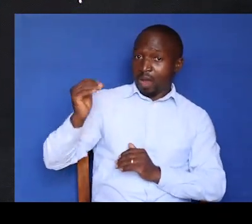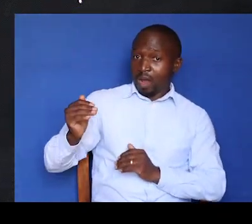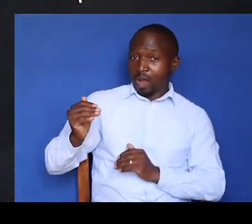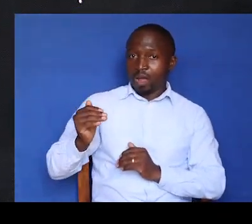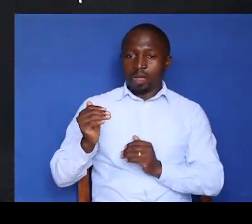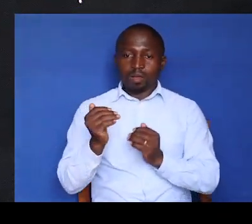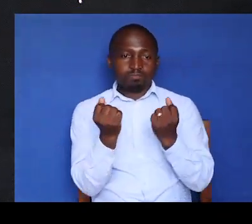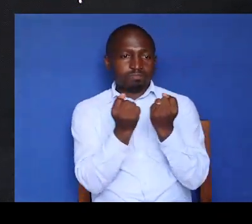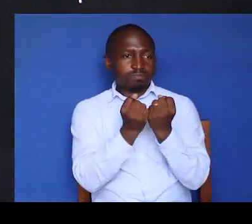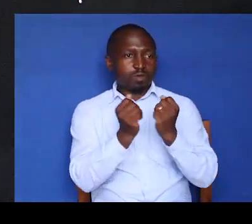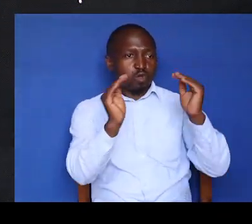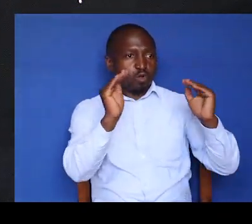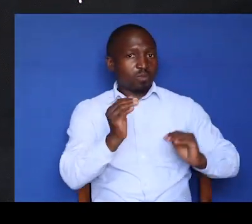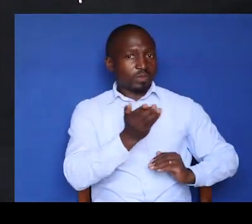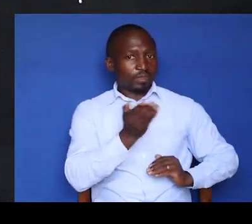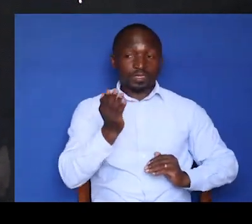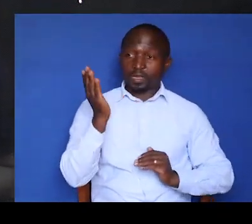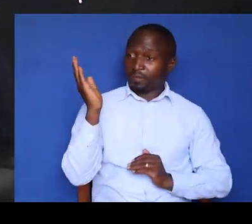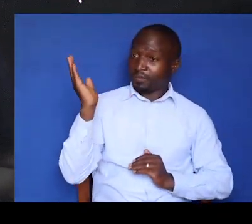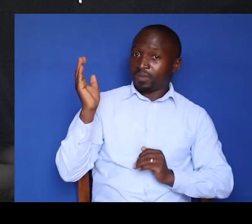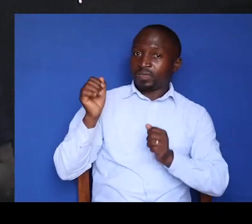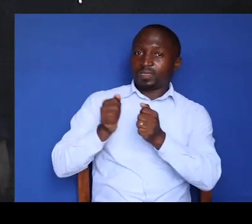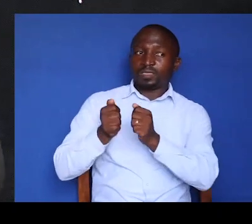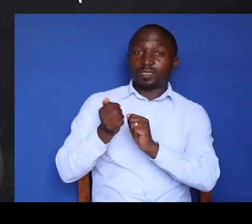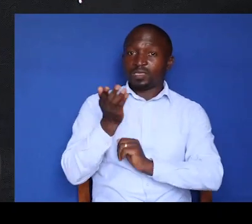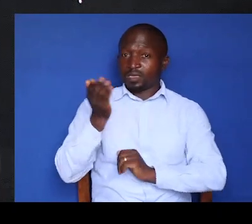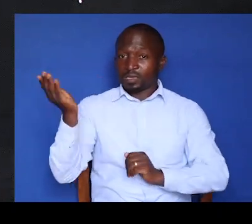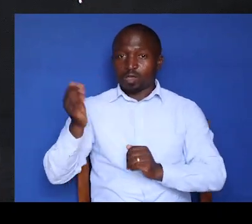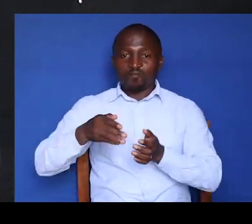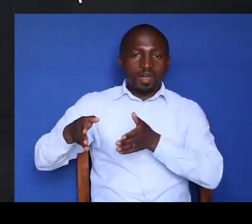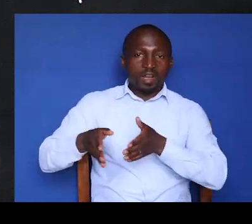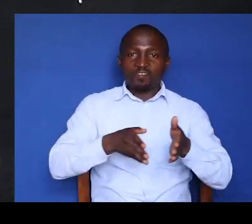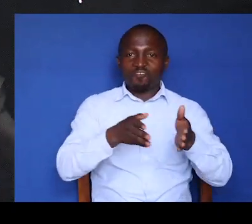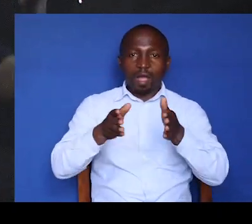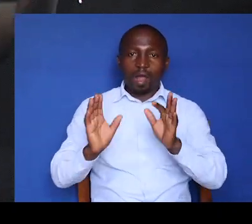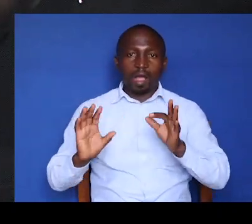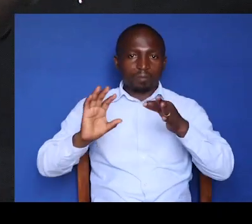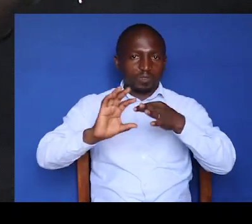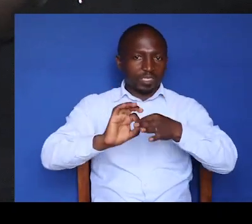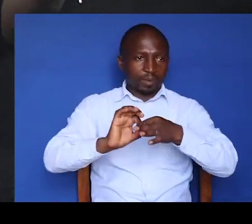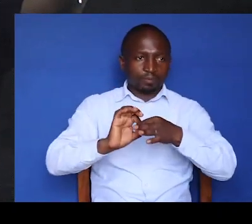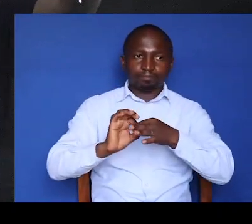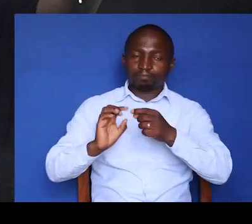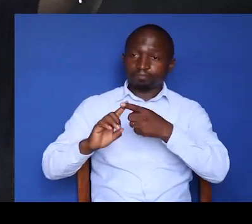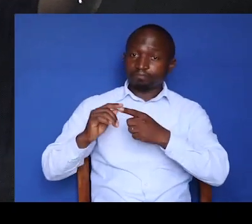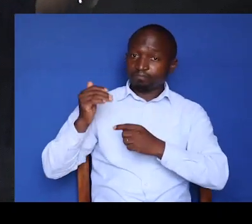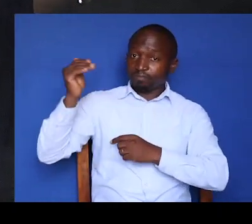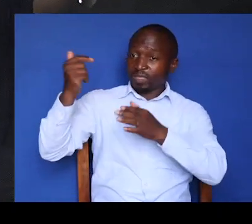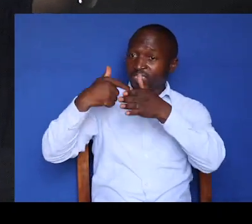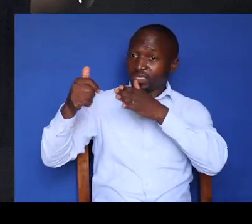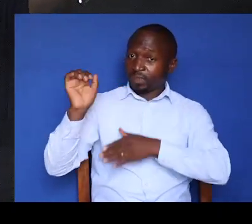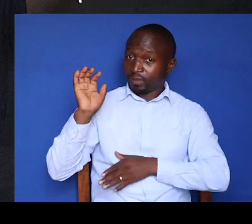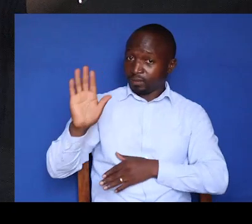new appearance. We regard it as another feature of river capture. This feature, by name,